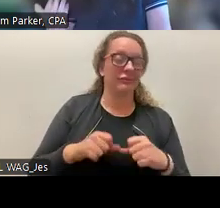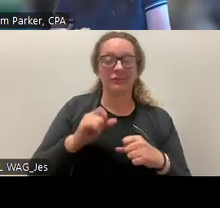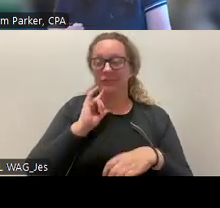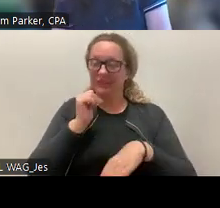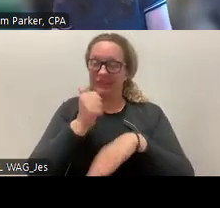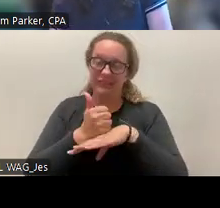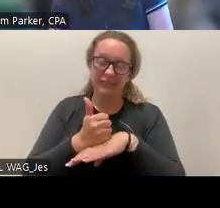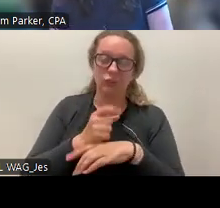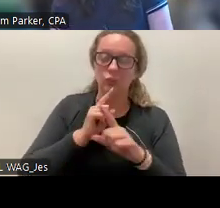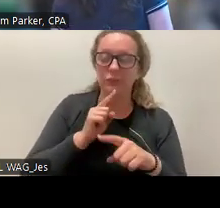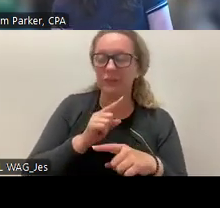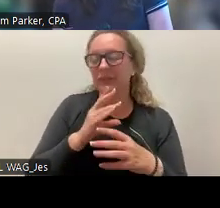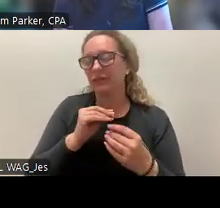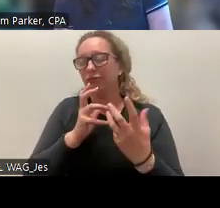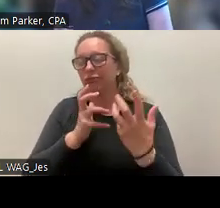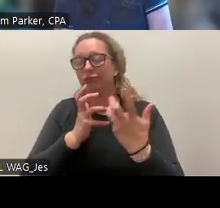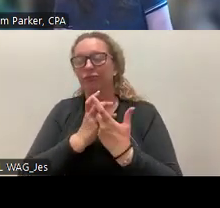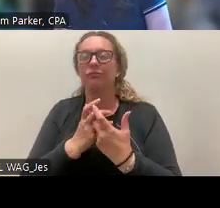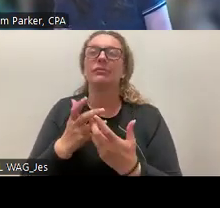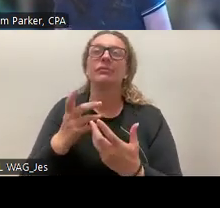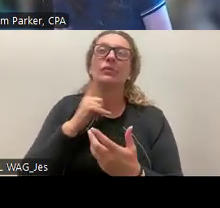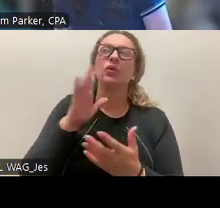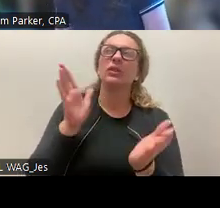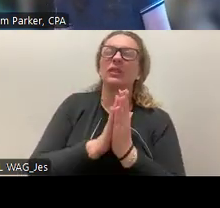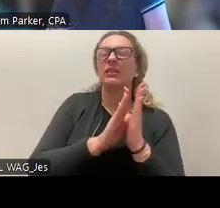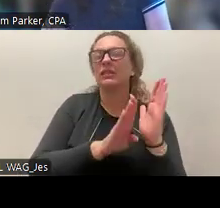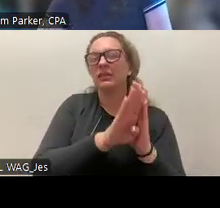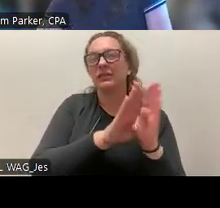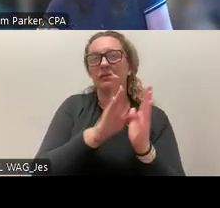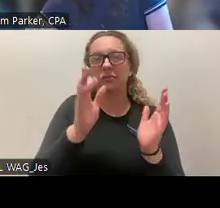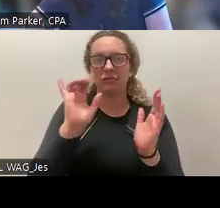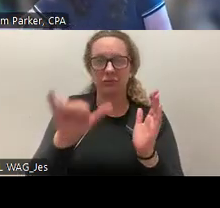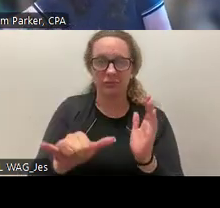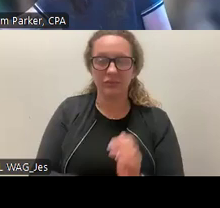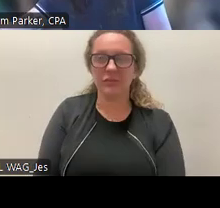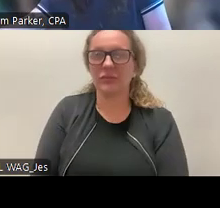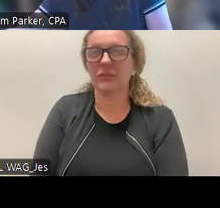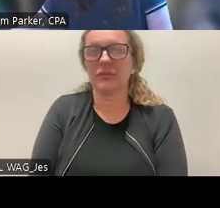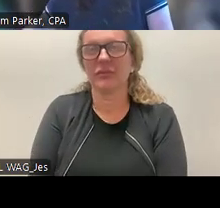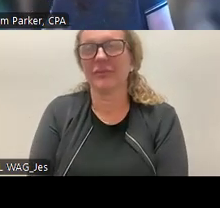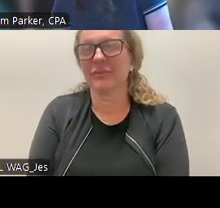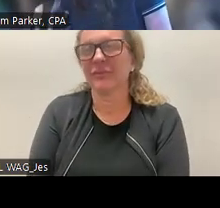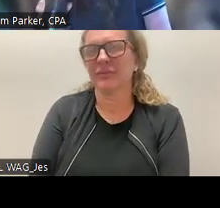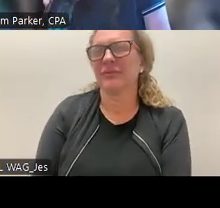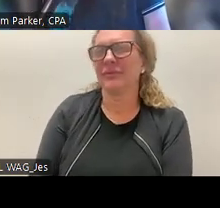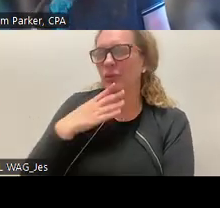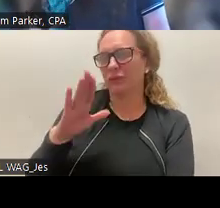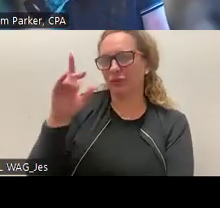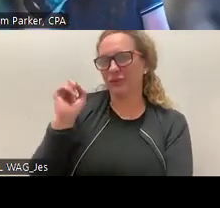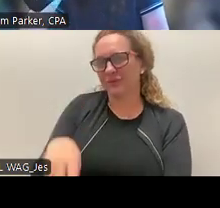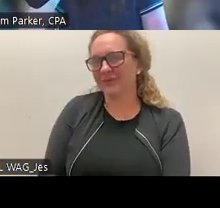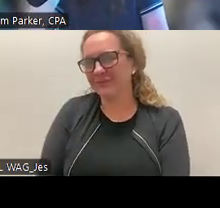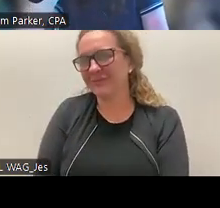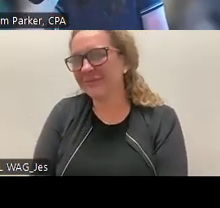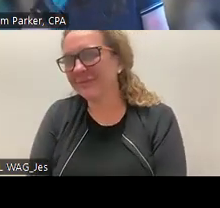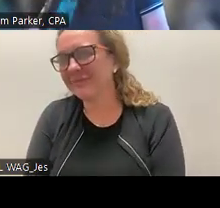again, questions to ask your developers when you're designing for a mobile game too. Okay, these are some really great questions from the audience